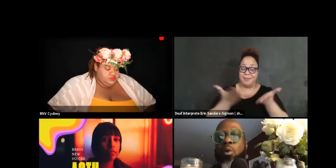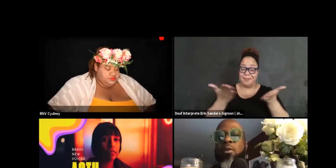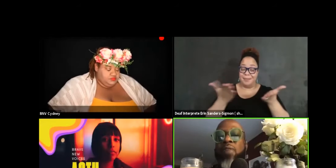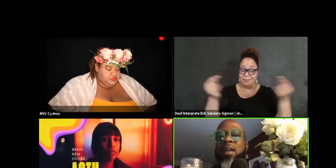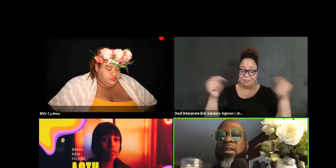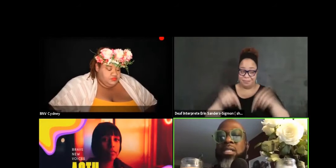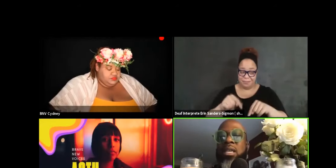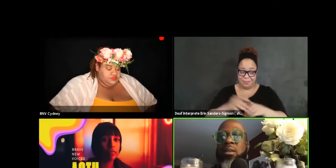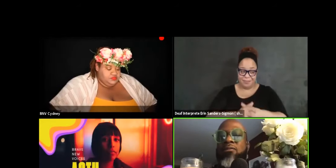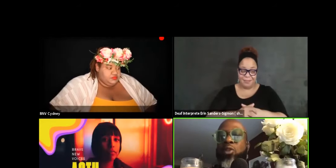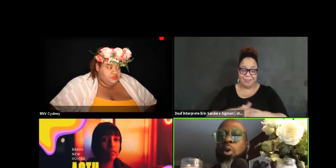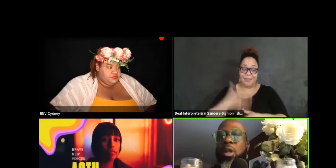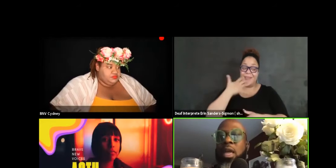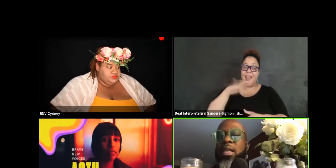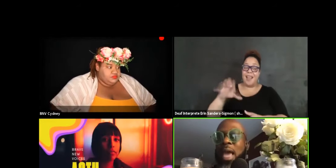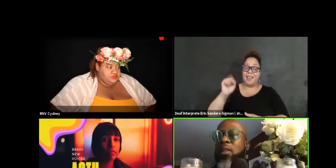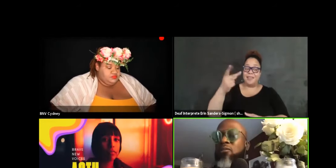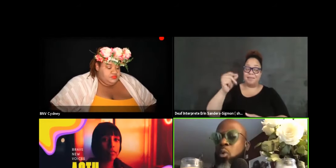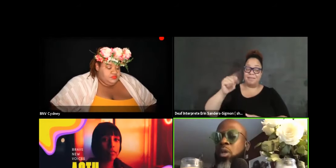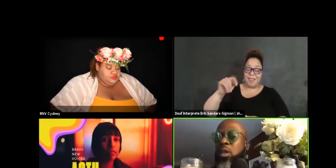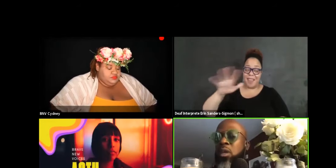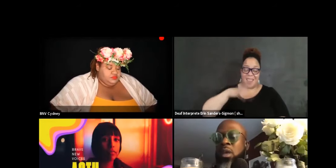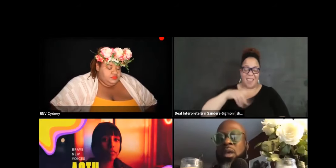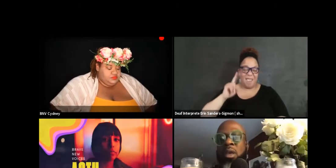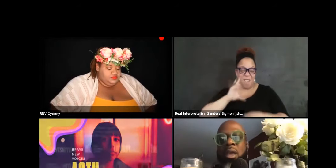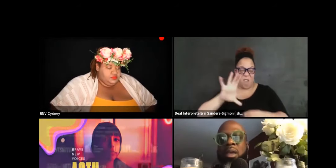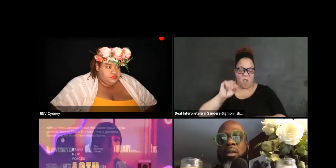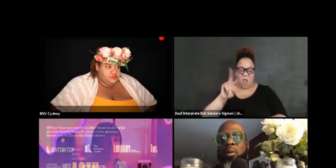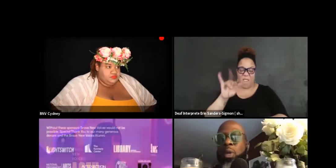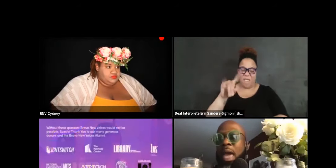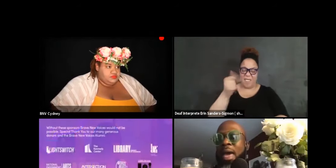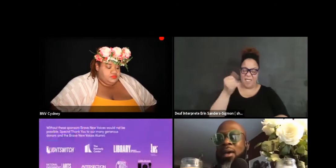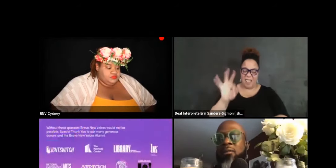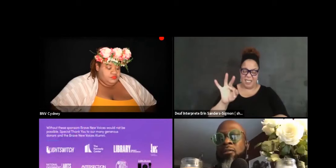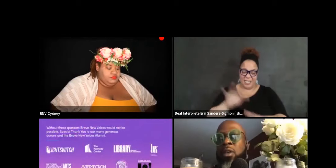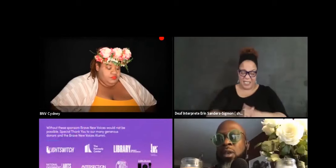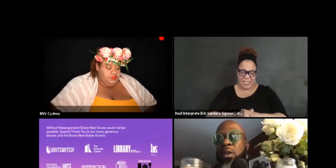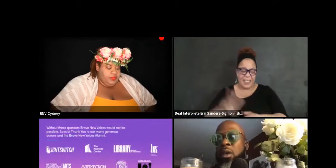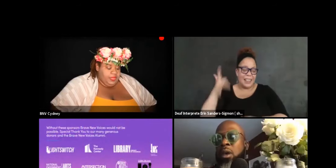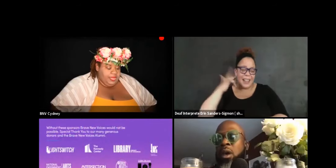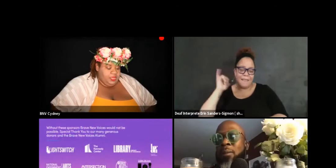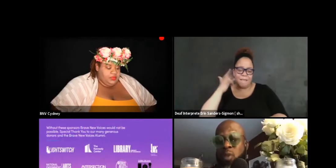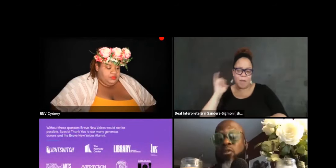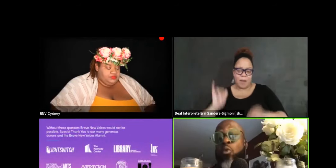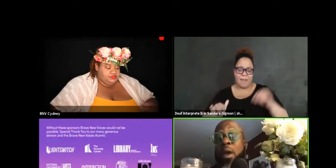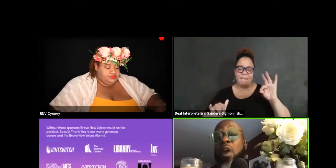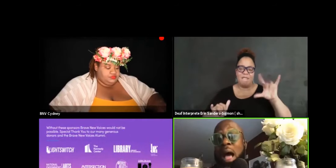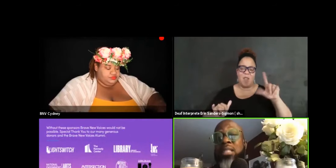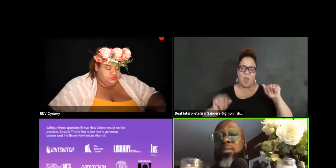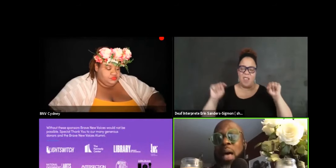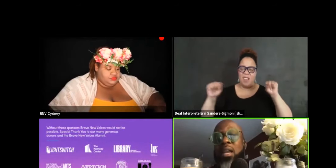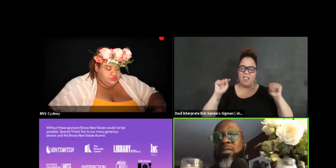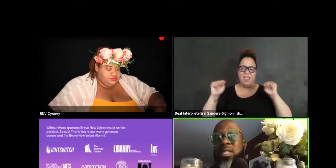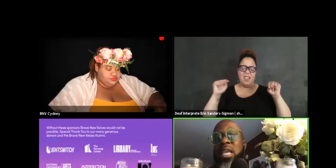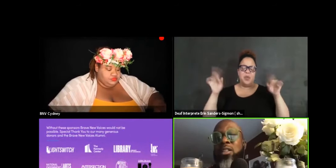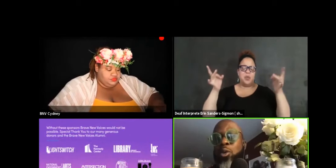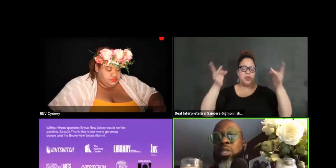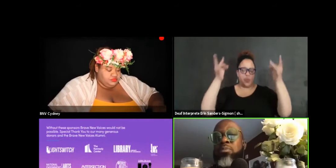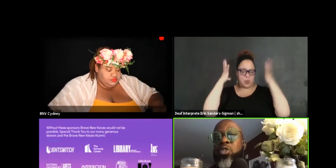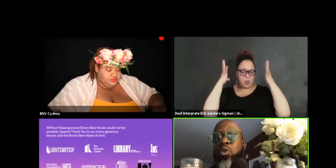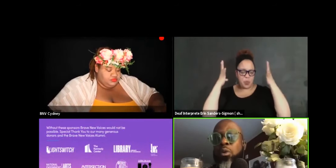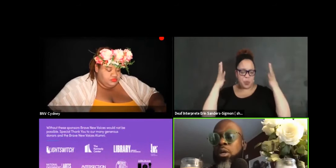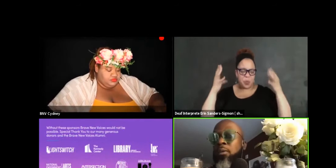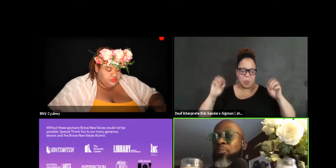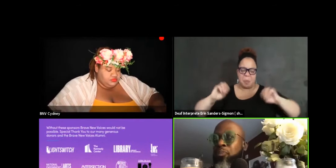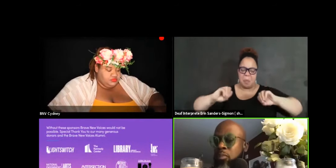the coronavirus in Florida and California. And we have the forever hotspot of St.